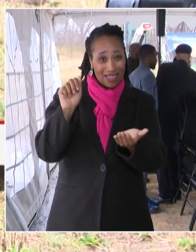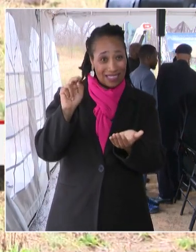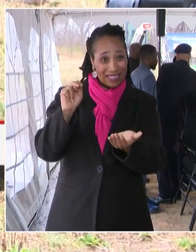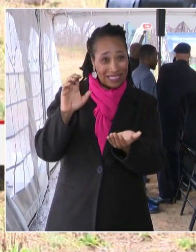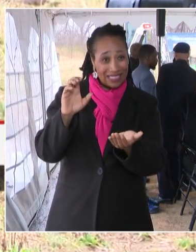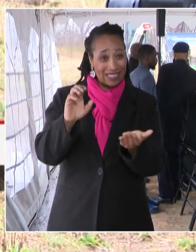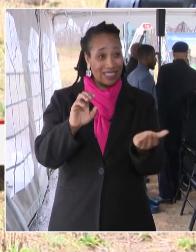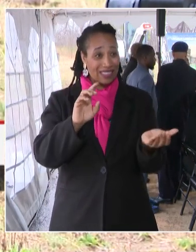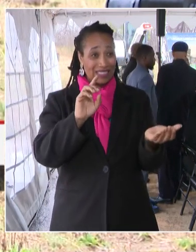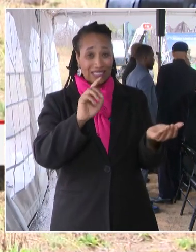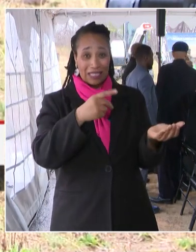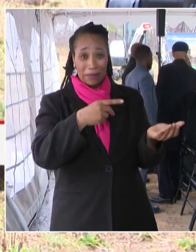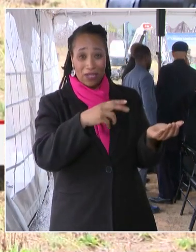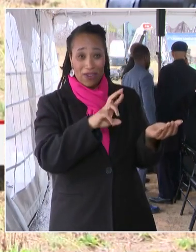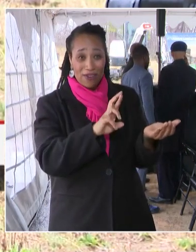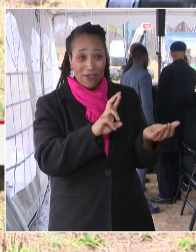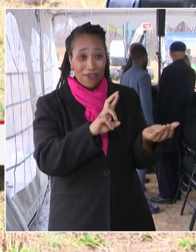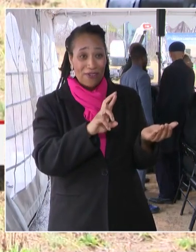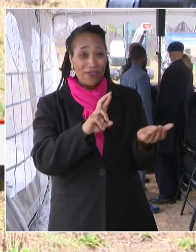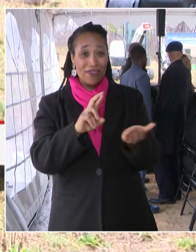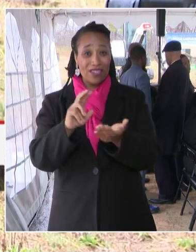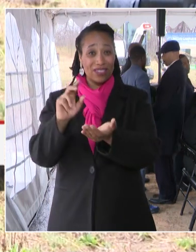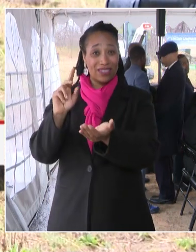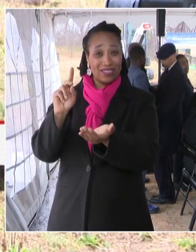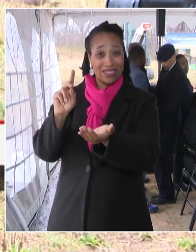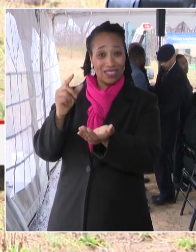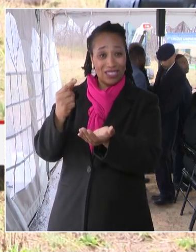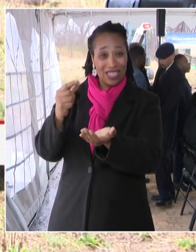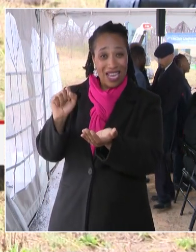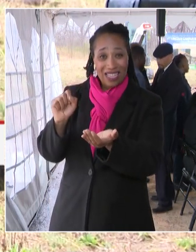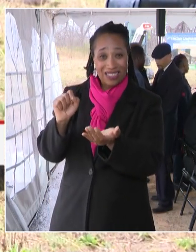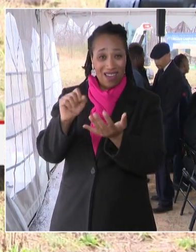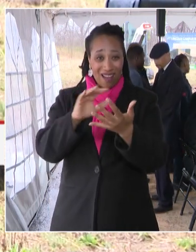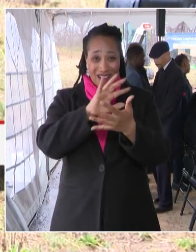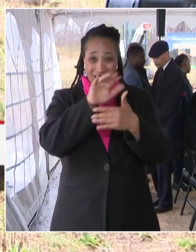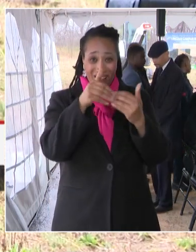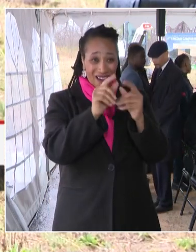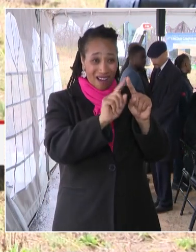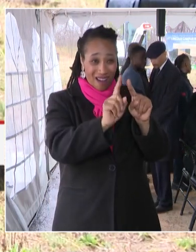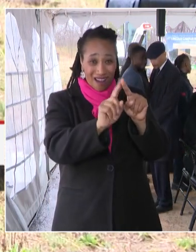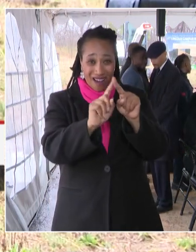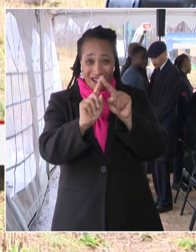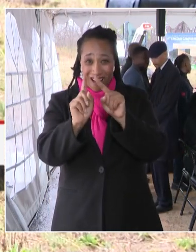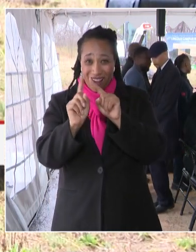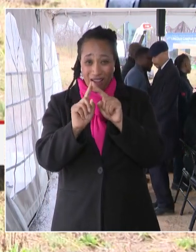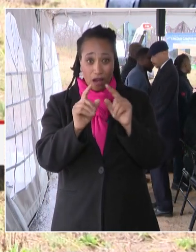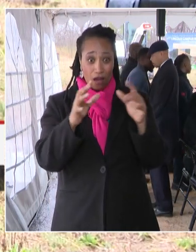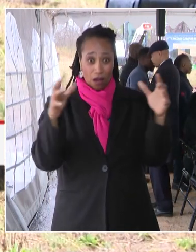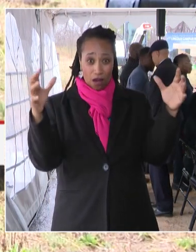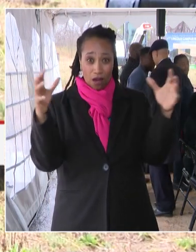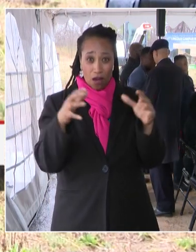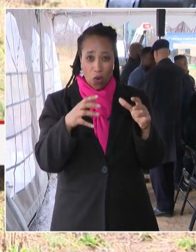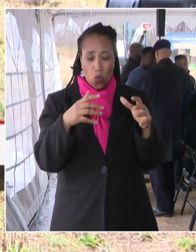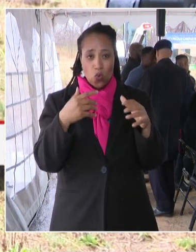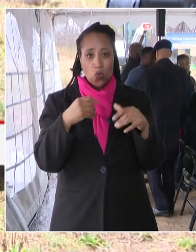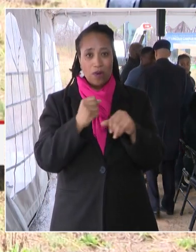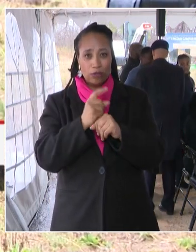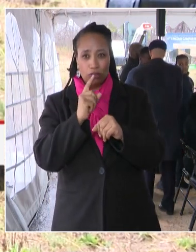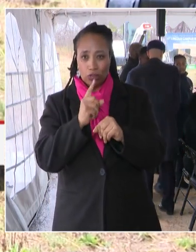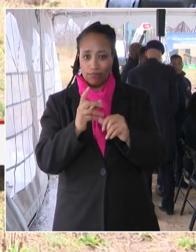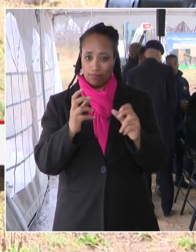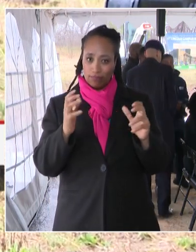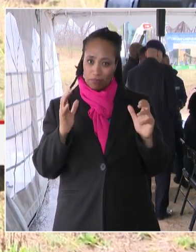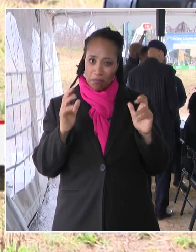Delano Hunter and DGS, and everybody else throughout government to make sure that we return here to cut a